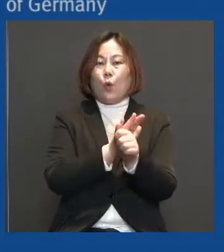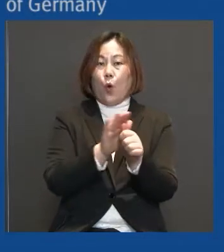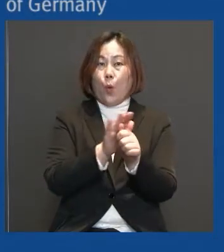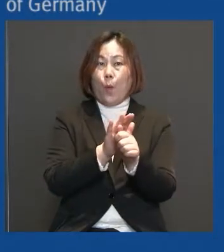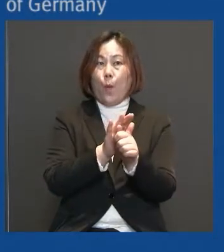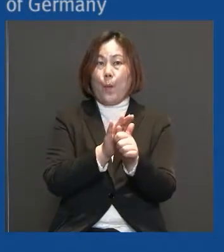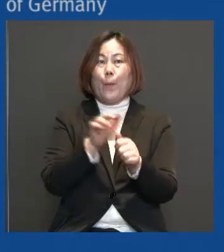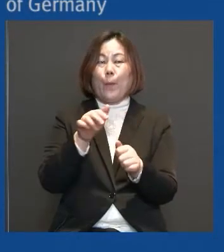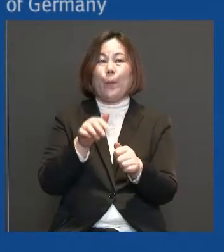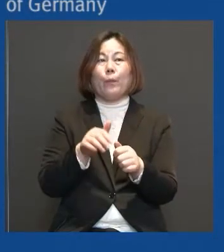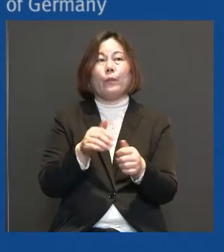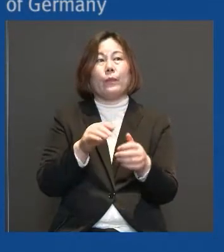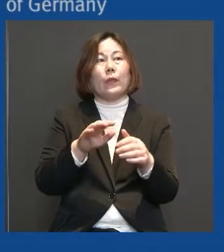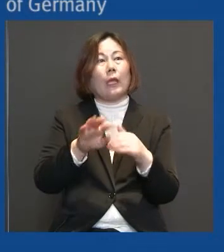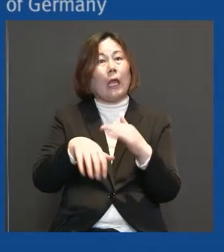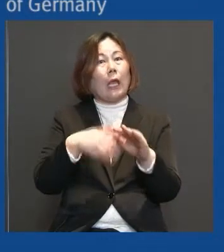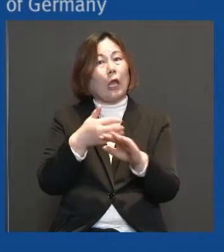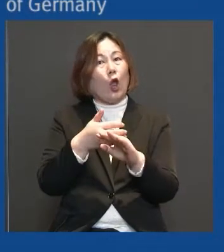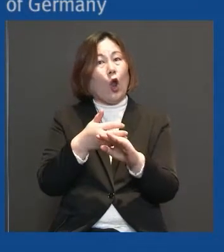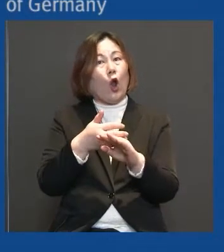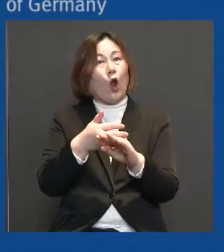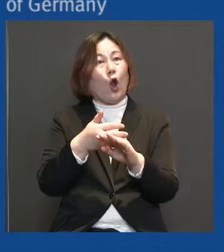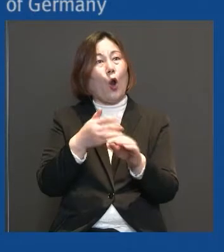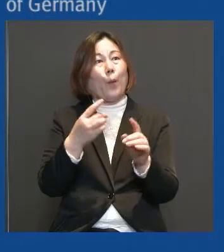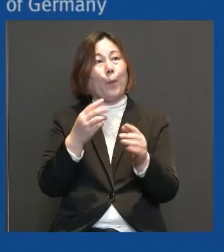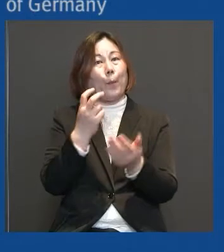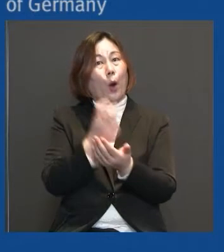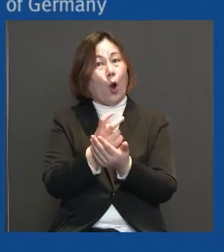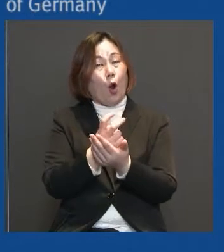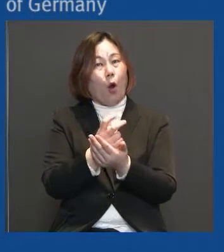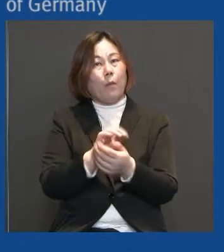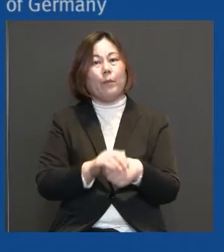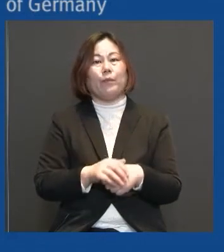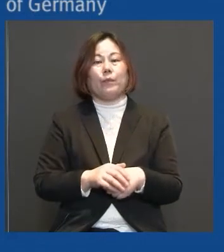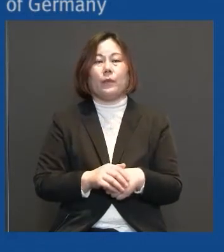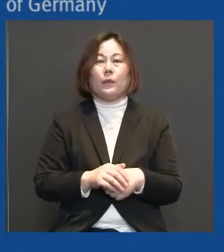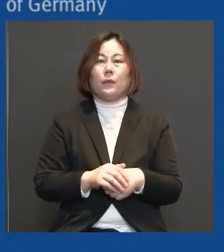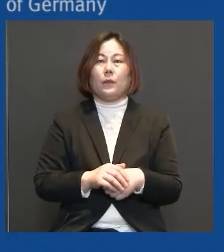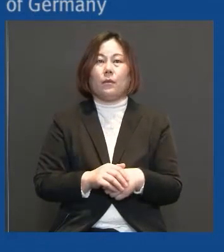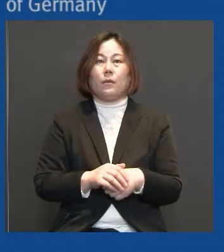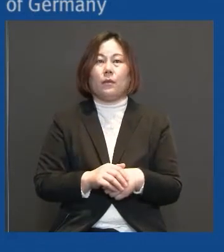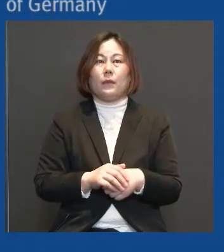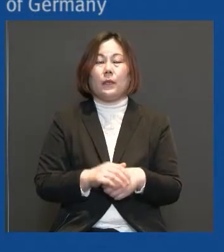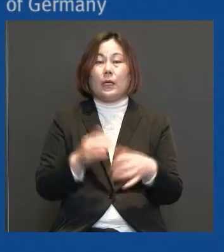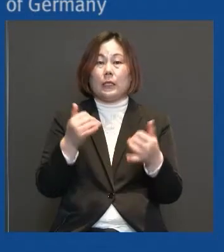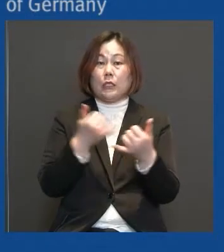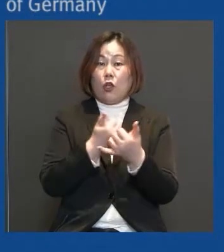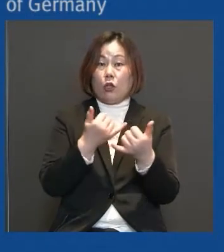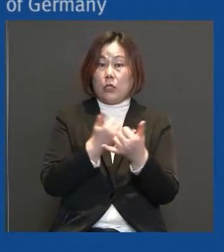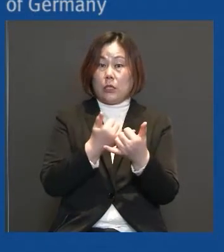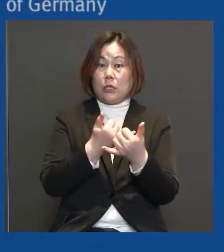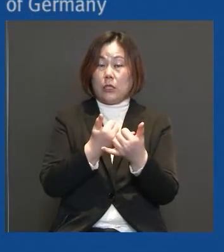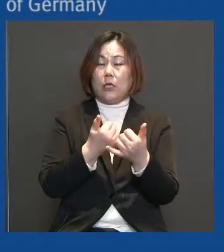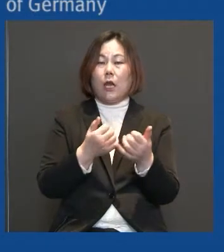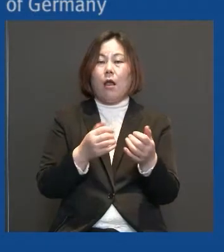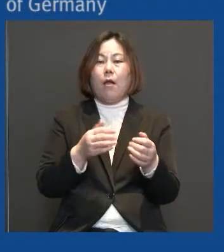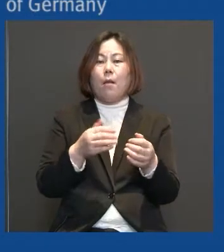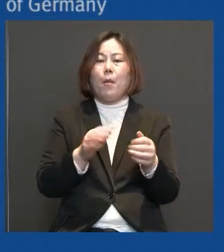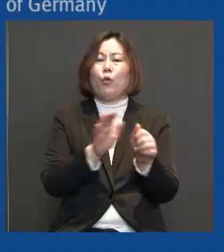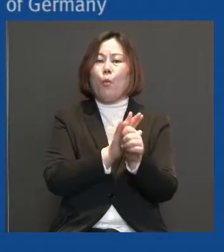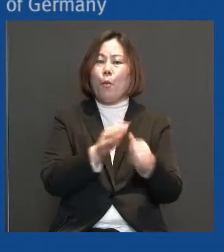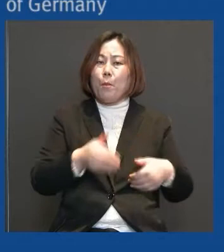care of close relatives in need of long-term care. The other focus is on professional care, where the Federal